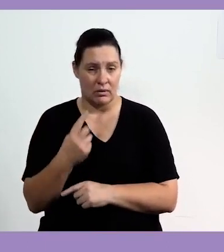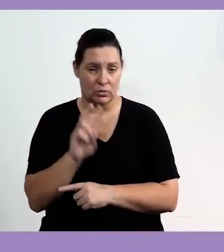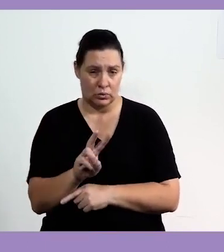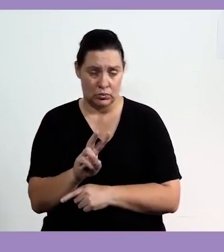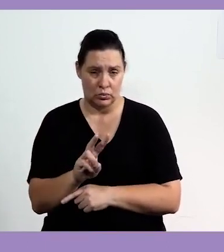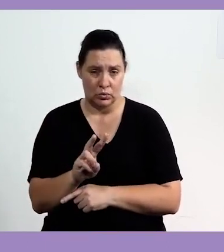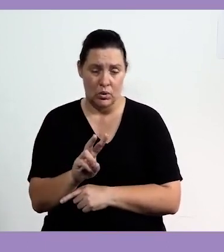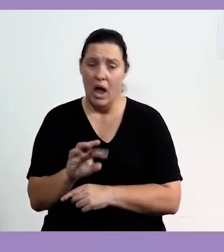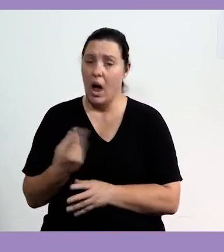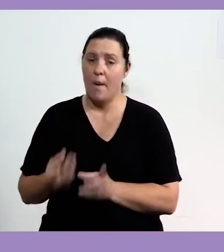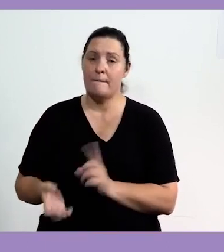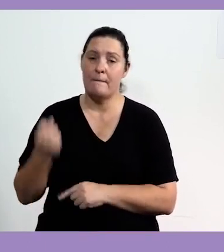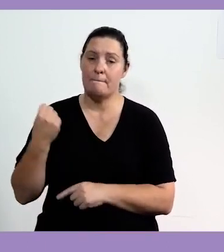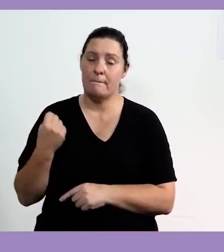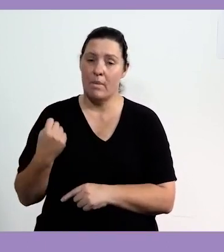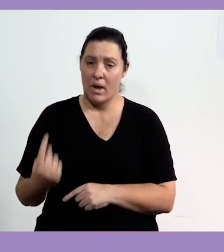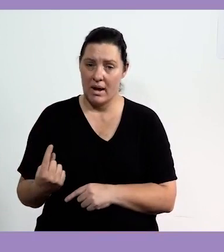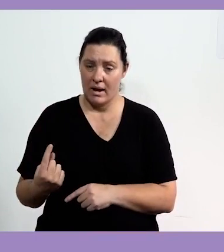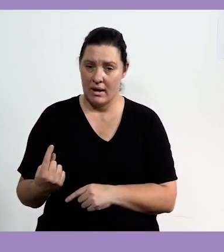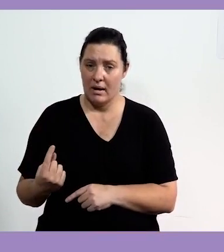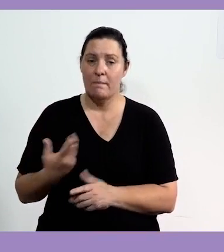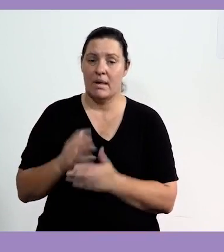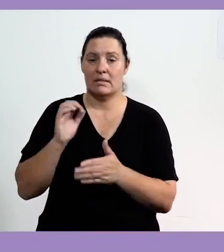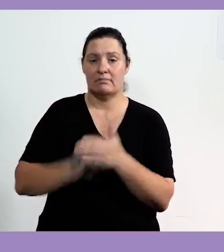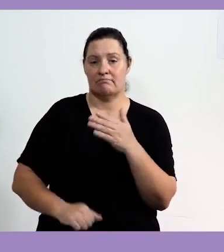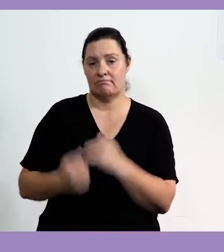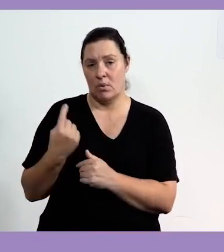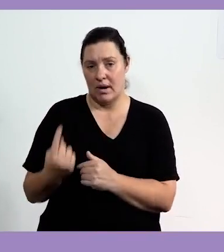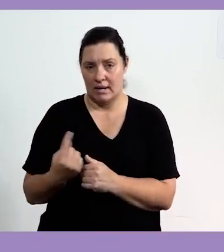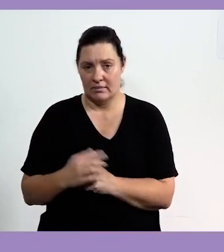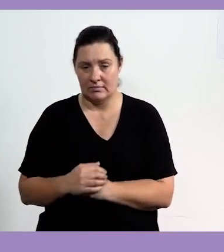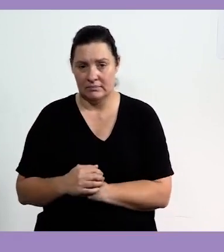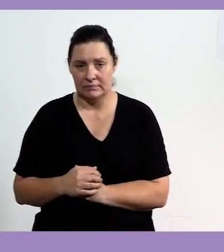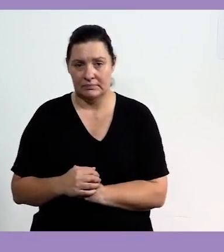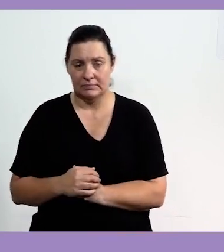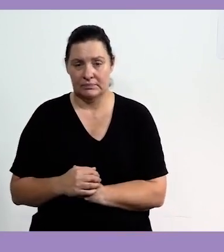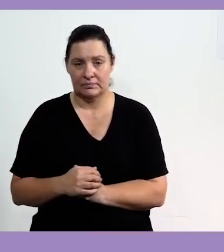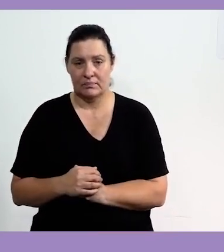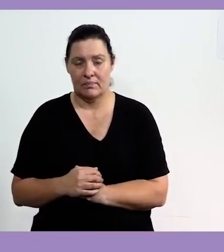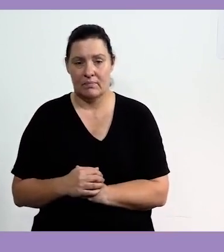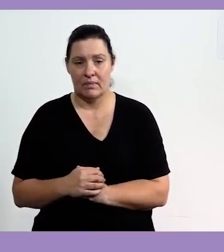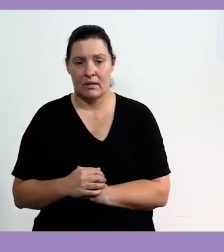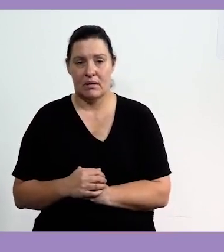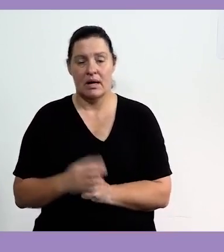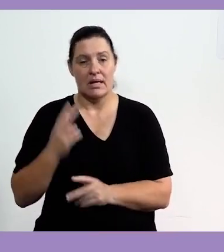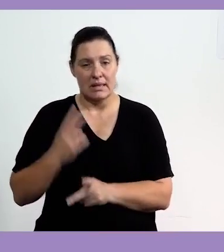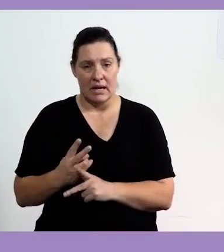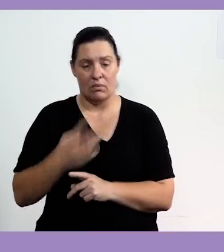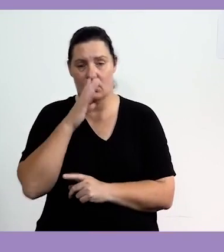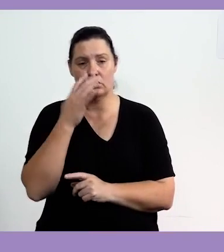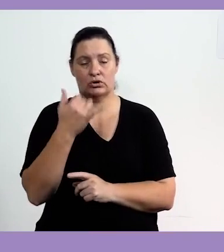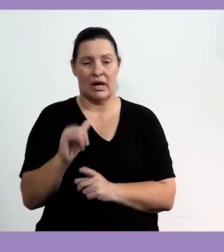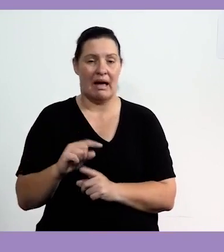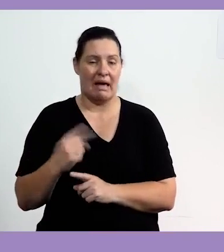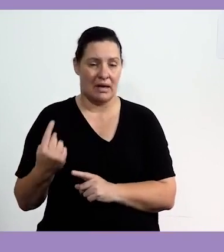1 is 2. And then how do I get to 1? From 2, I'm going to subtract 1. And then we are